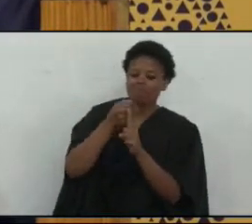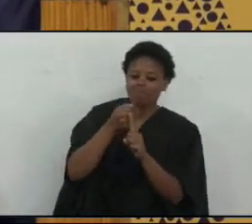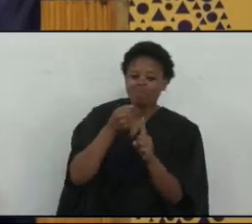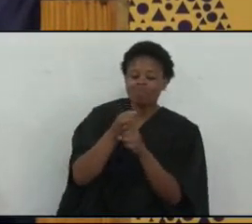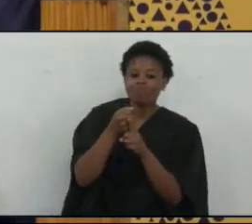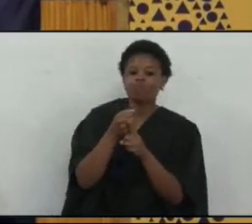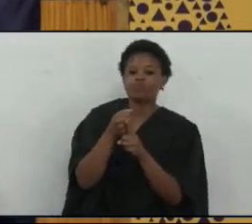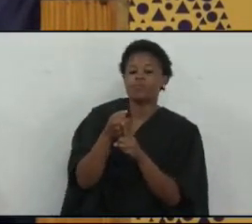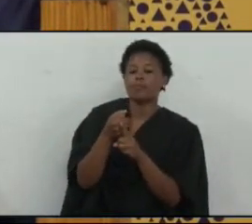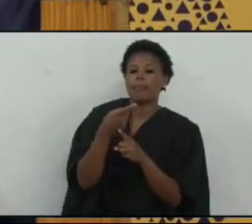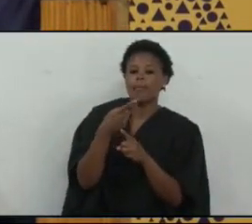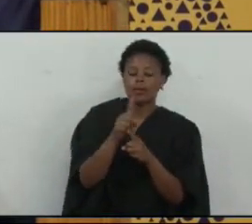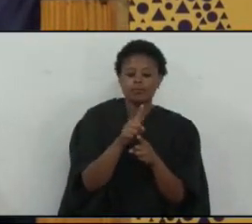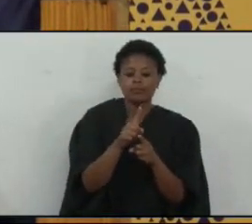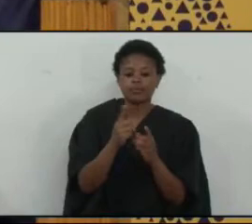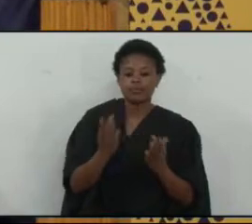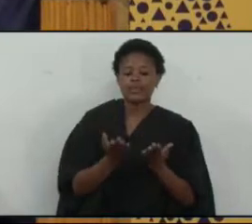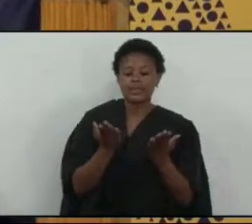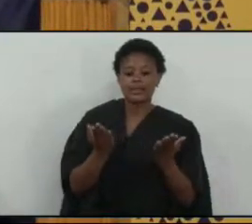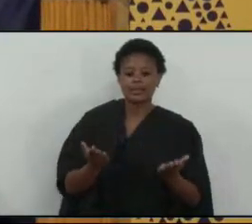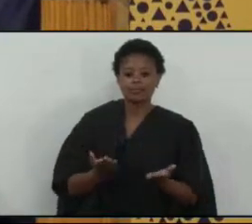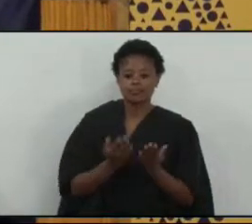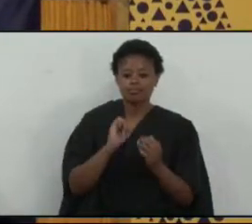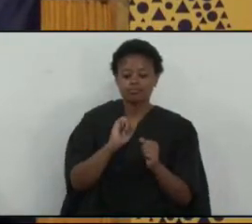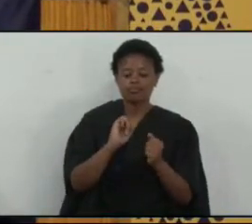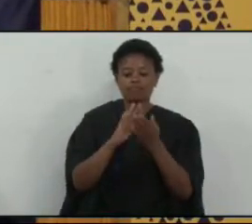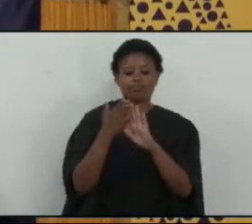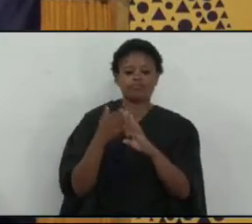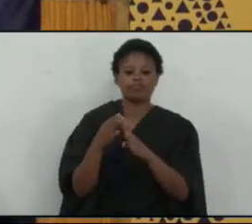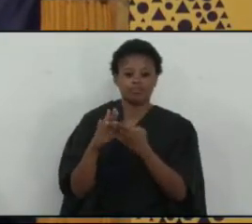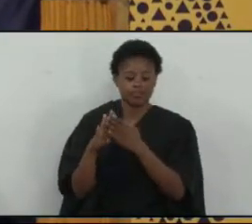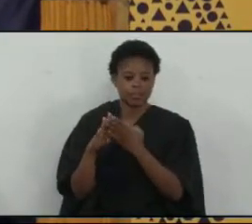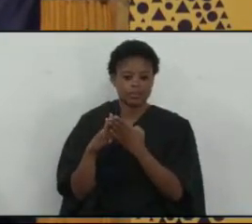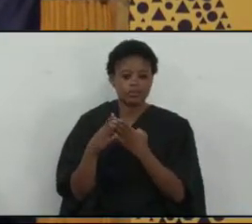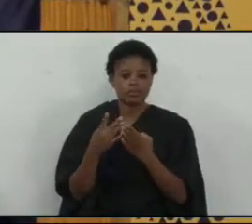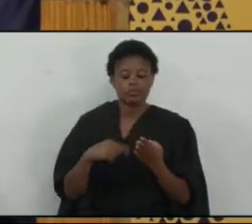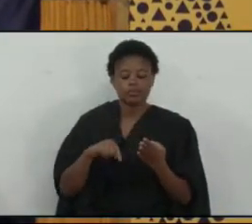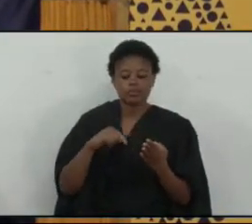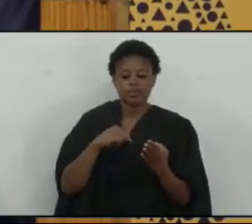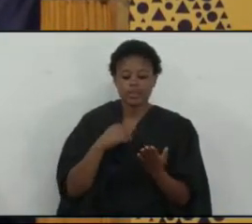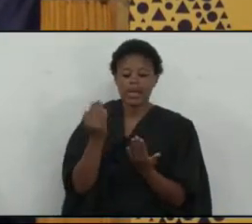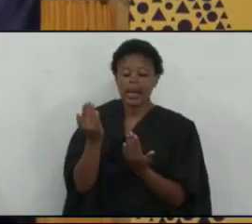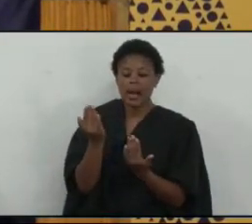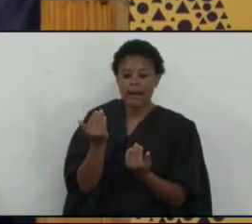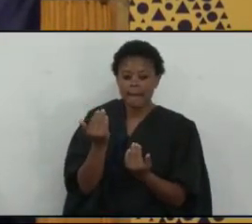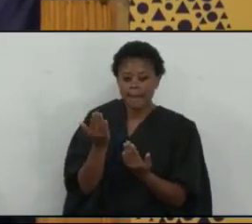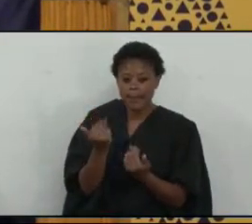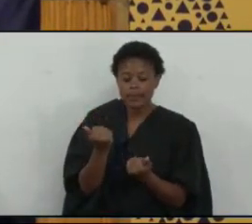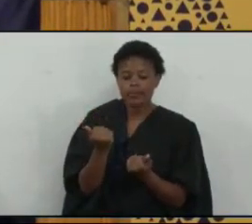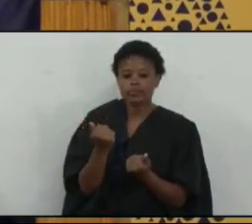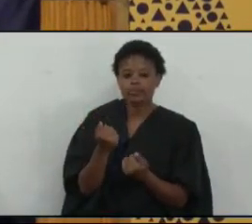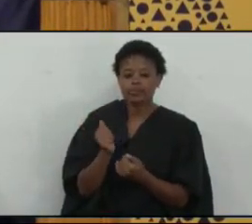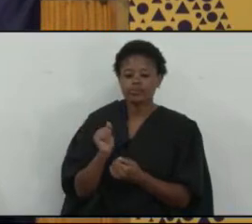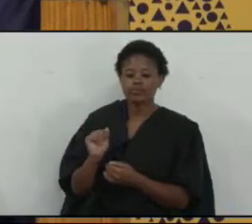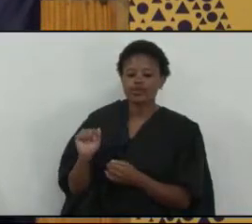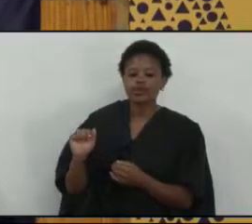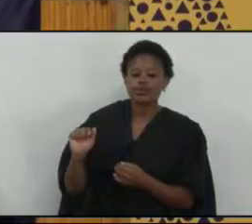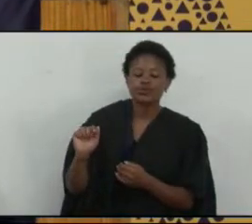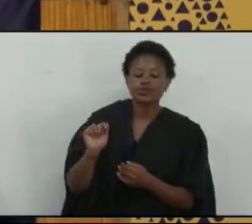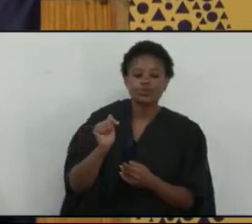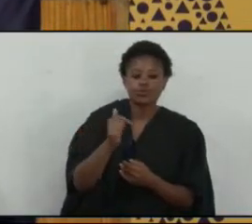to be in service of society, we expect that